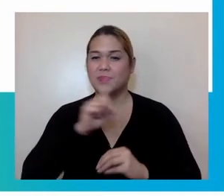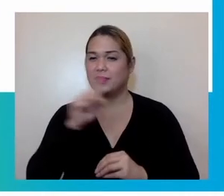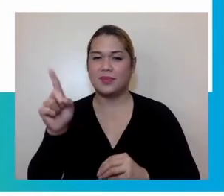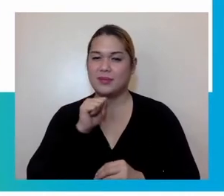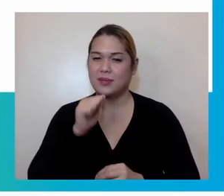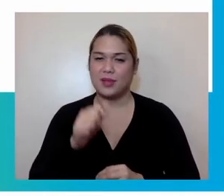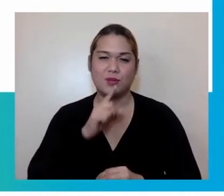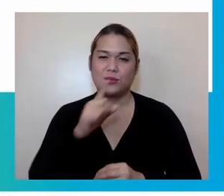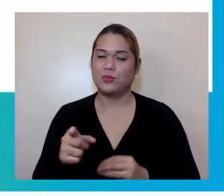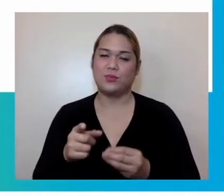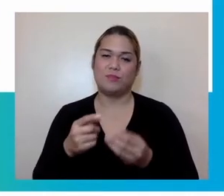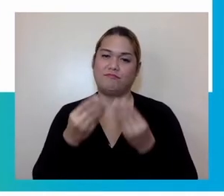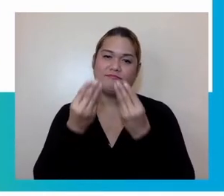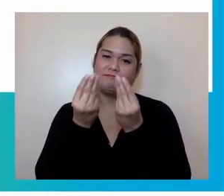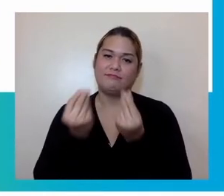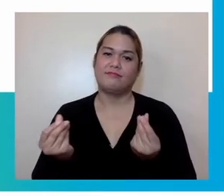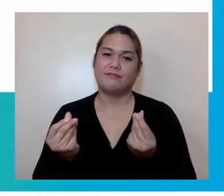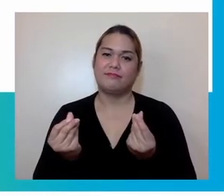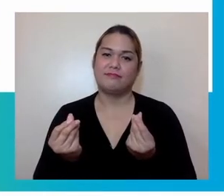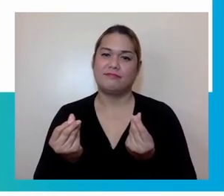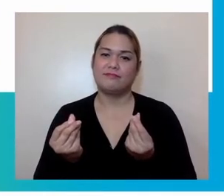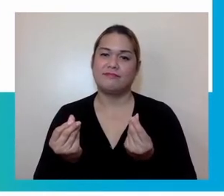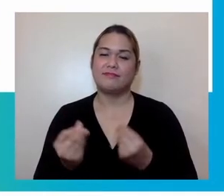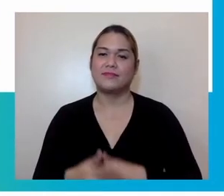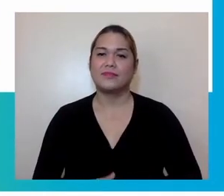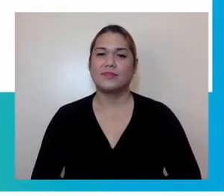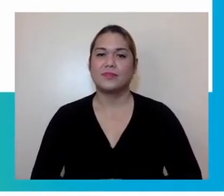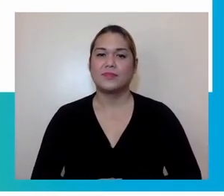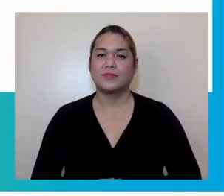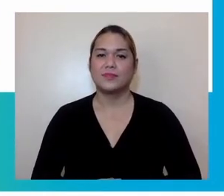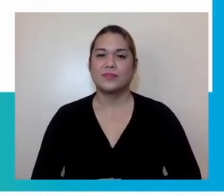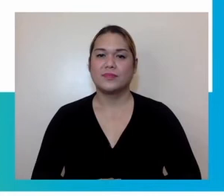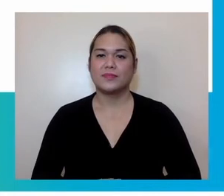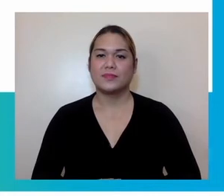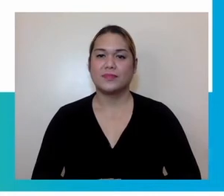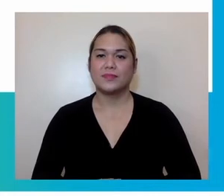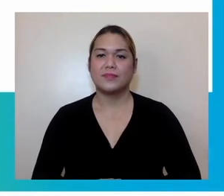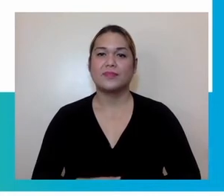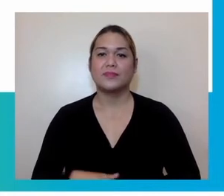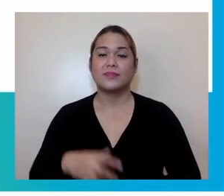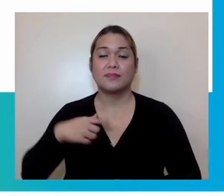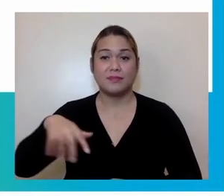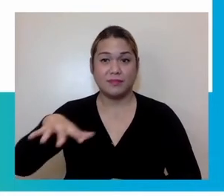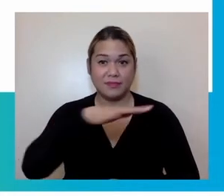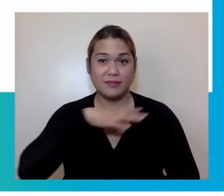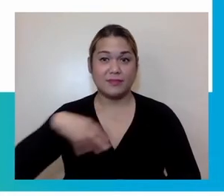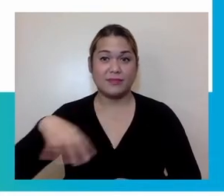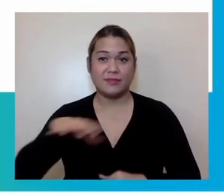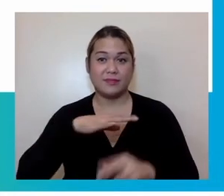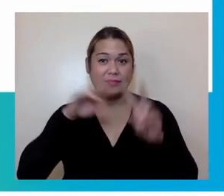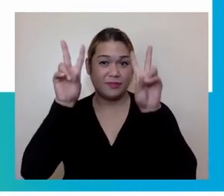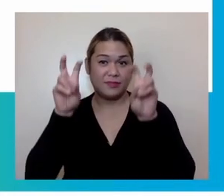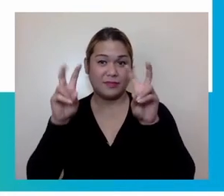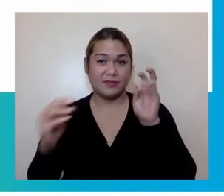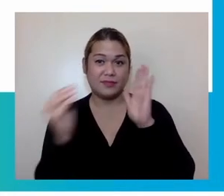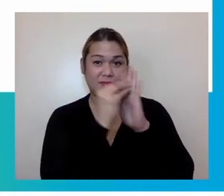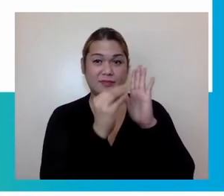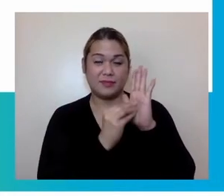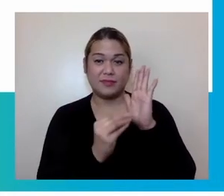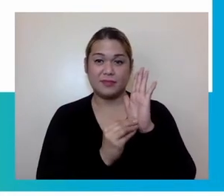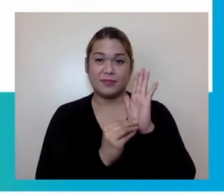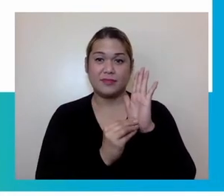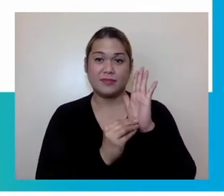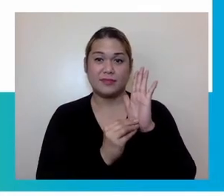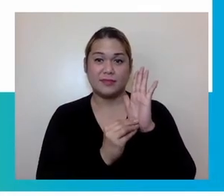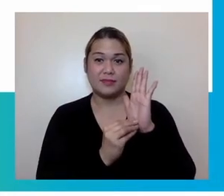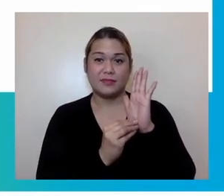ADB's WTE Best Practice Handbook notes that, quote, planners need to consider how to